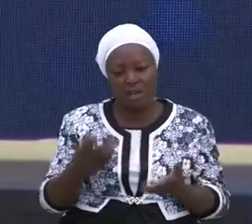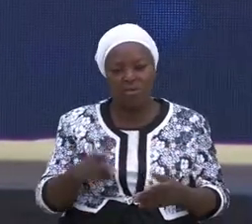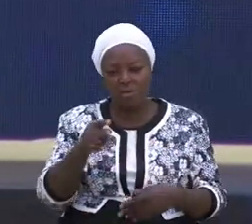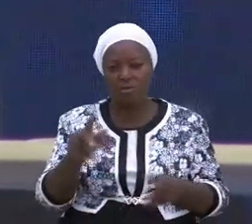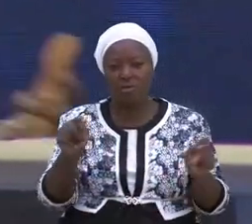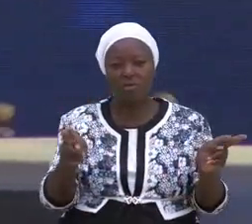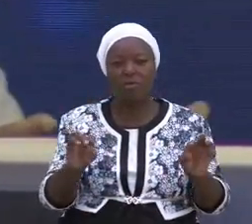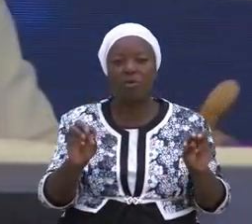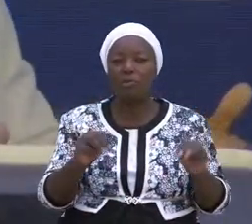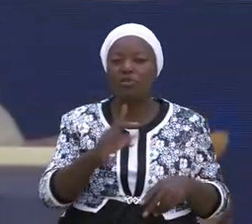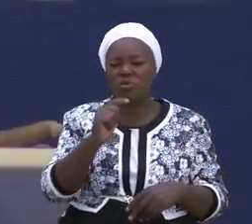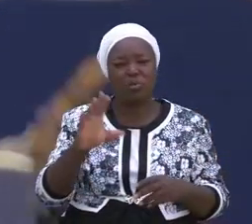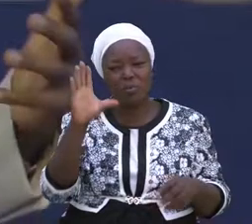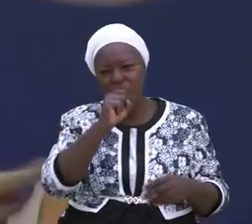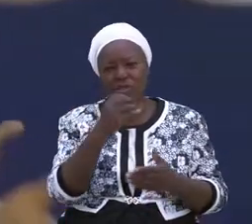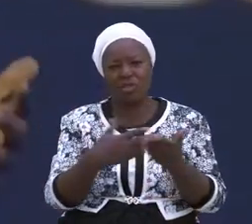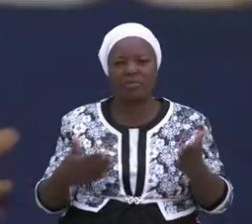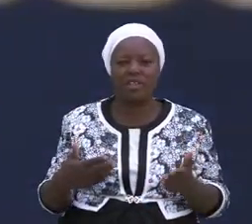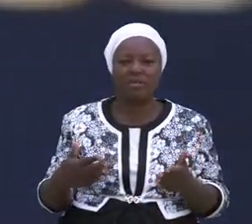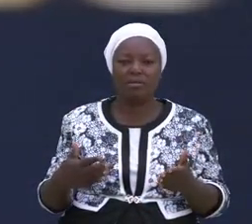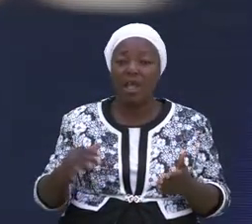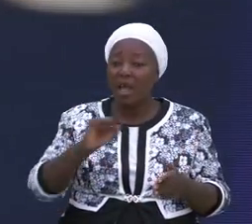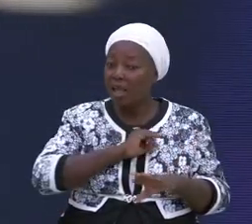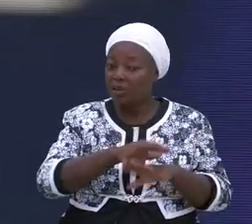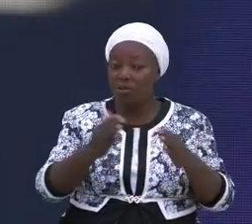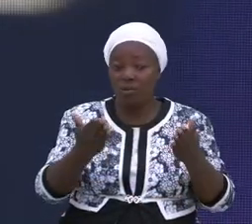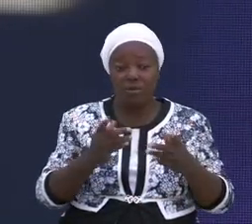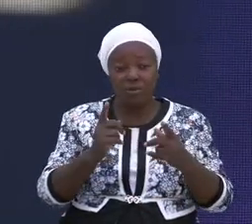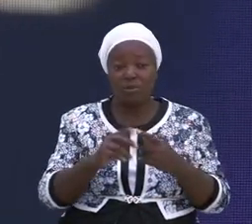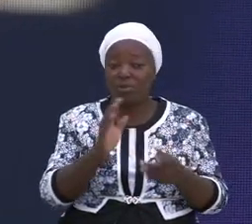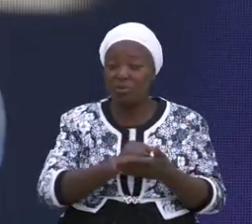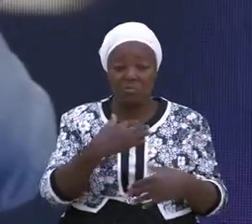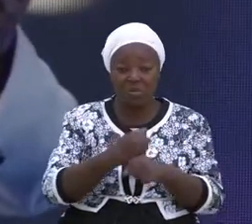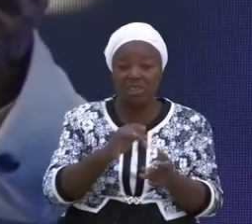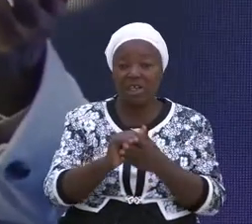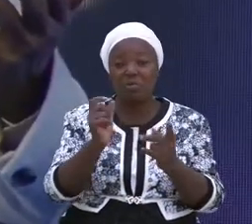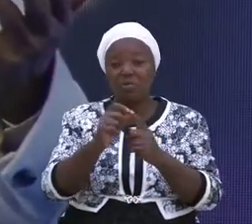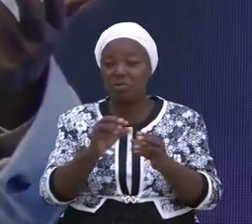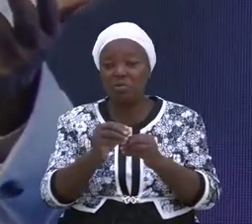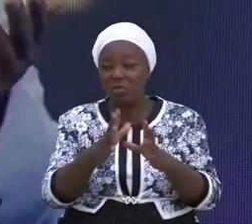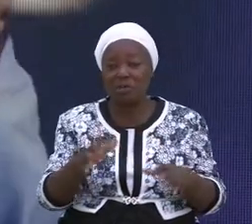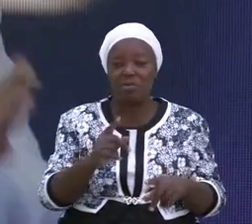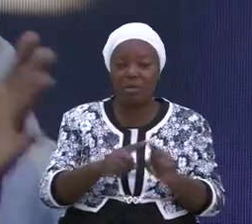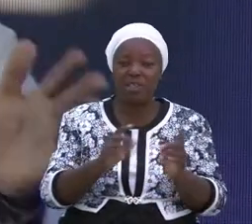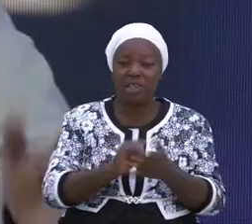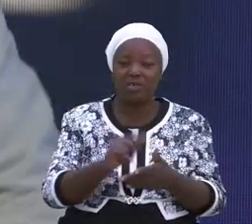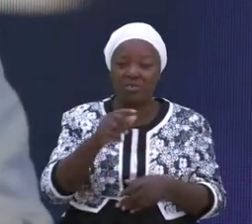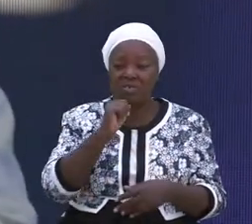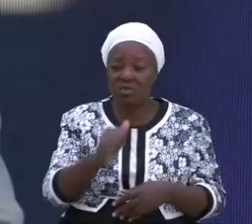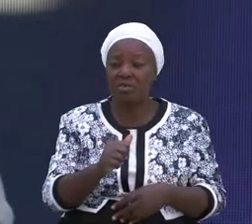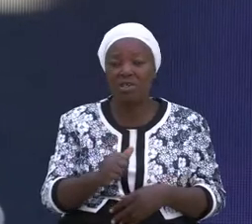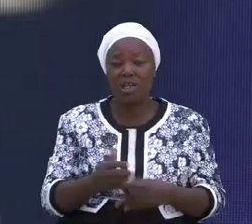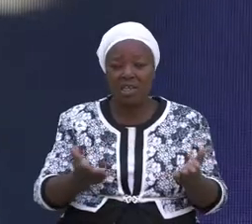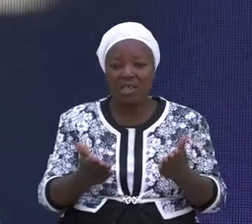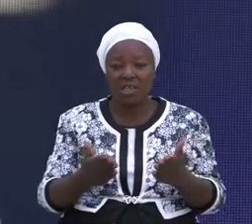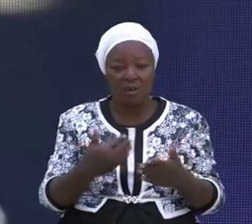I don't want to belabor the point that if you have not been here before this